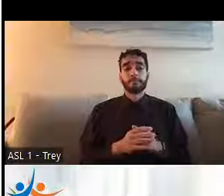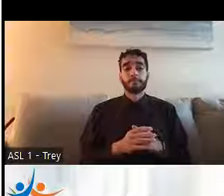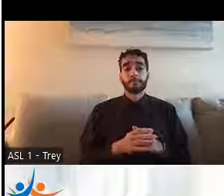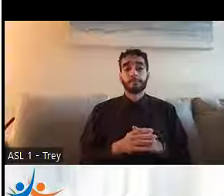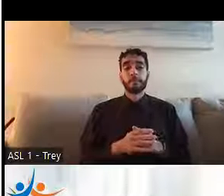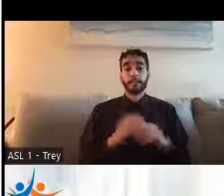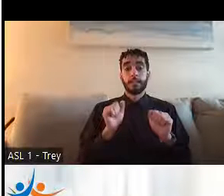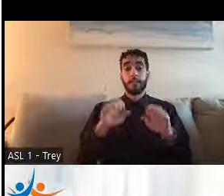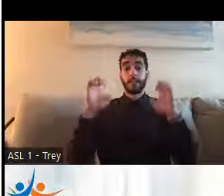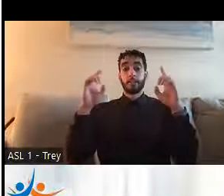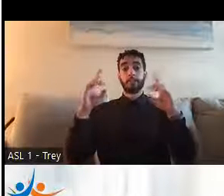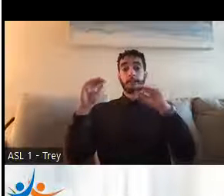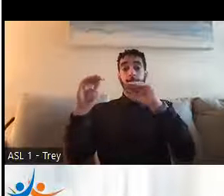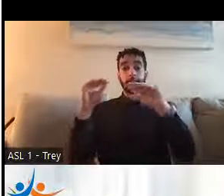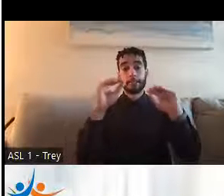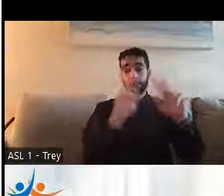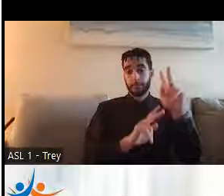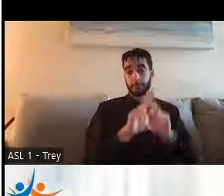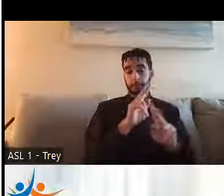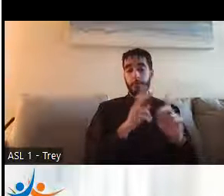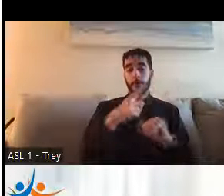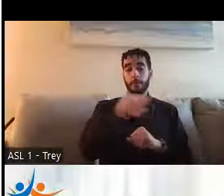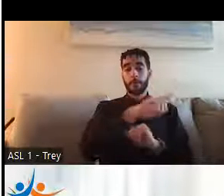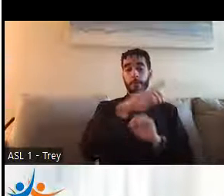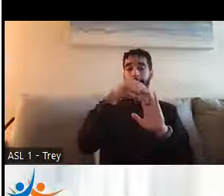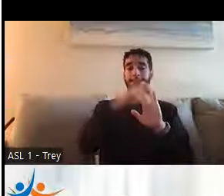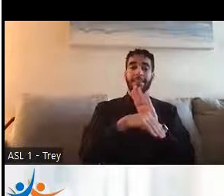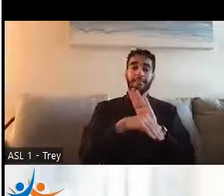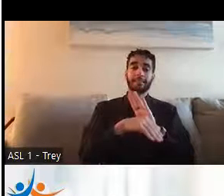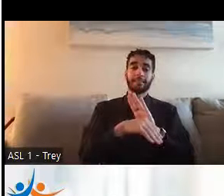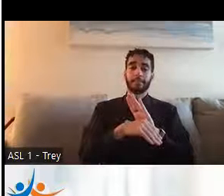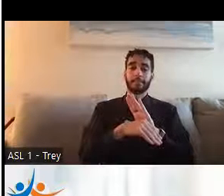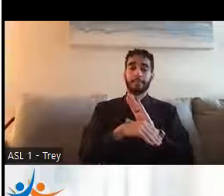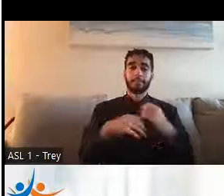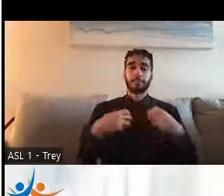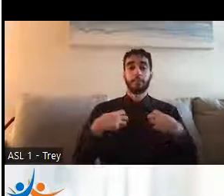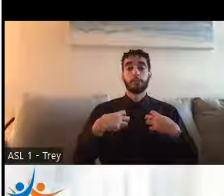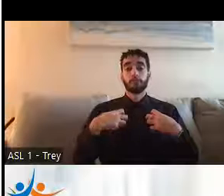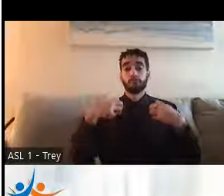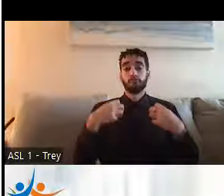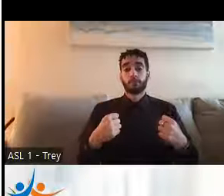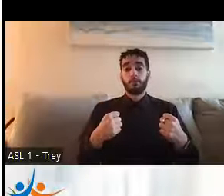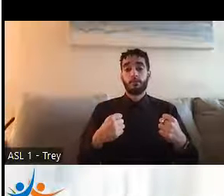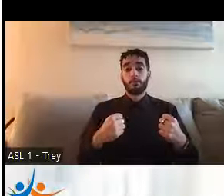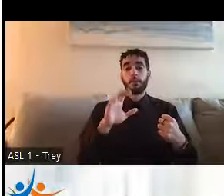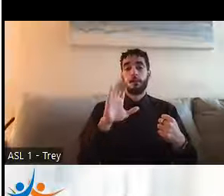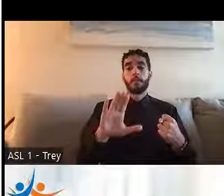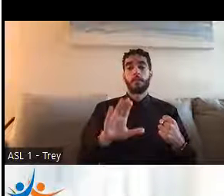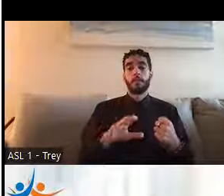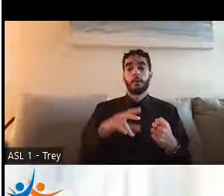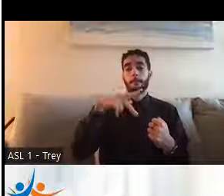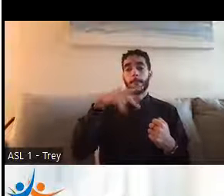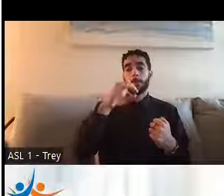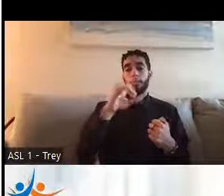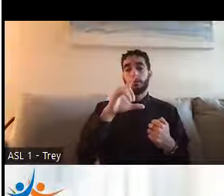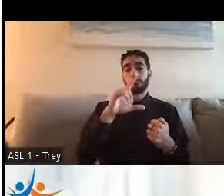community members about brain health and cognitive decline, and strengthening policies and mobilizing partnerships to support health efforts and